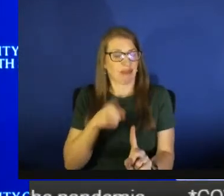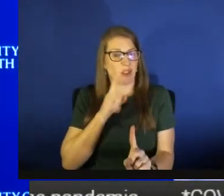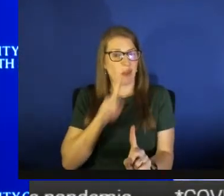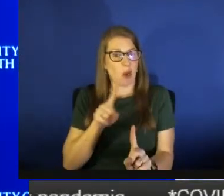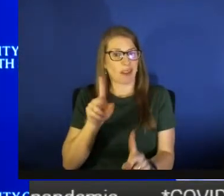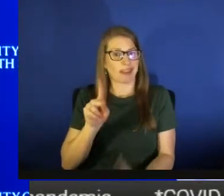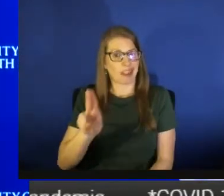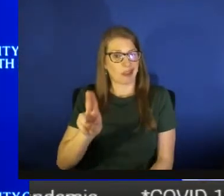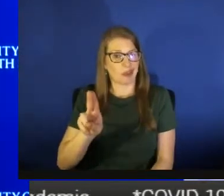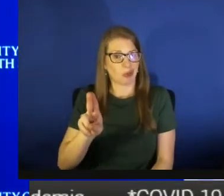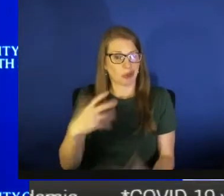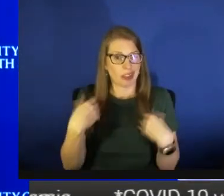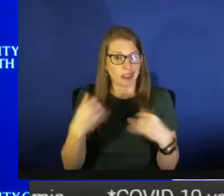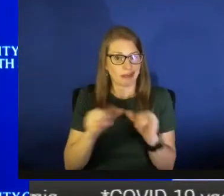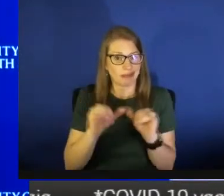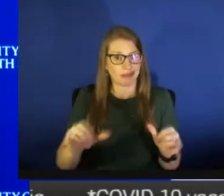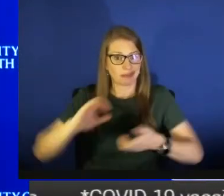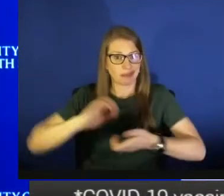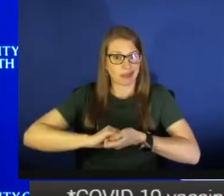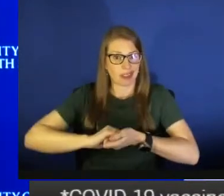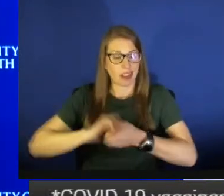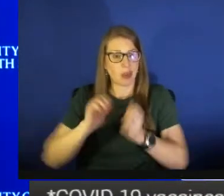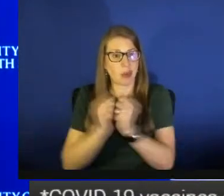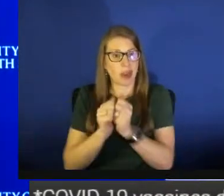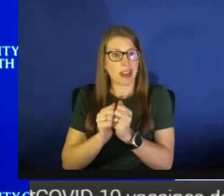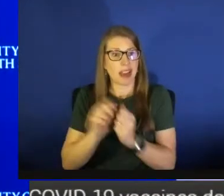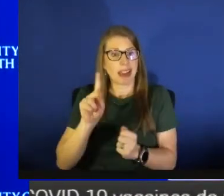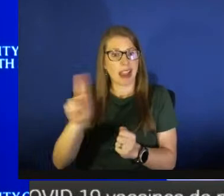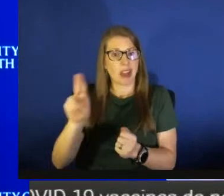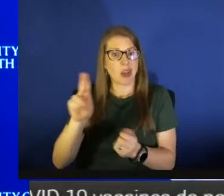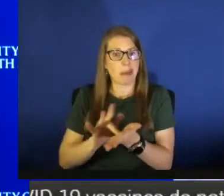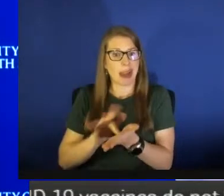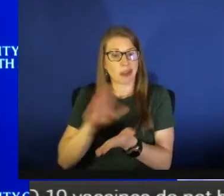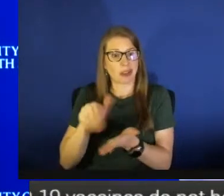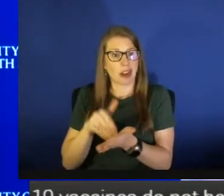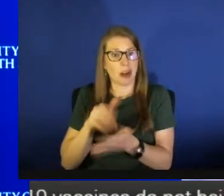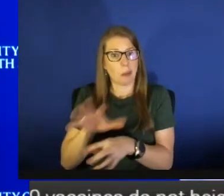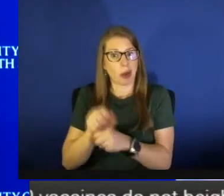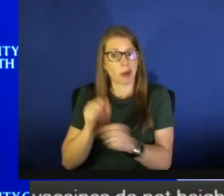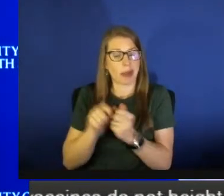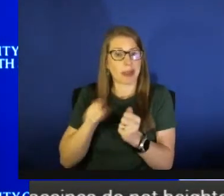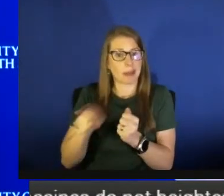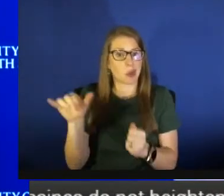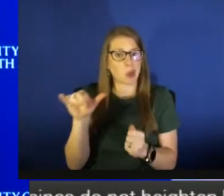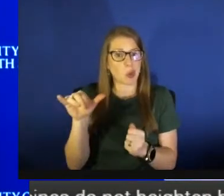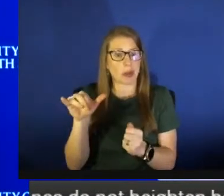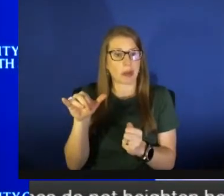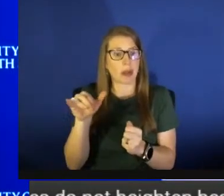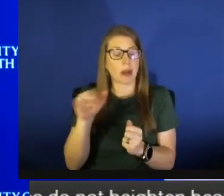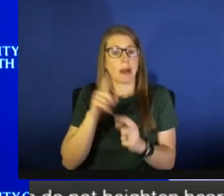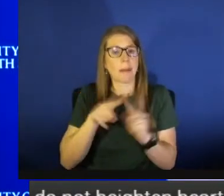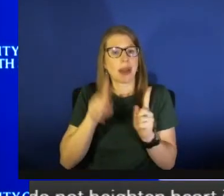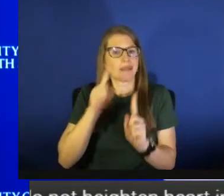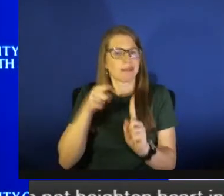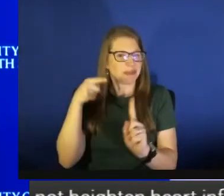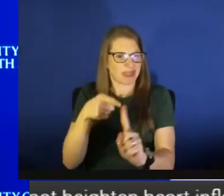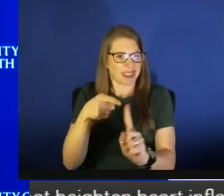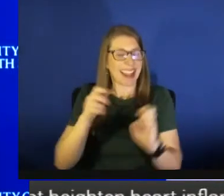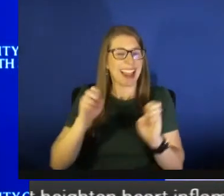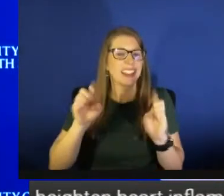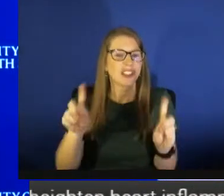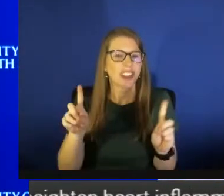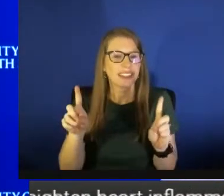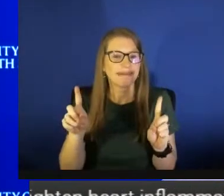coordination with the University of Kansas Medical Center, because I do have an appointment with them as well. It's that mission to educate. But this mission to educate now, it expanded